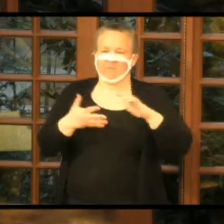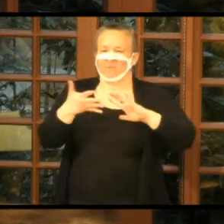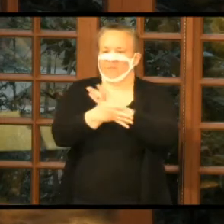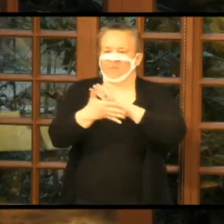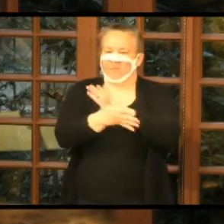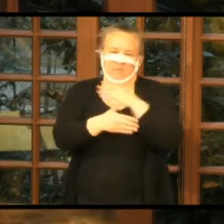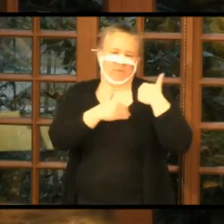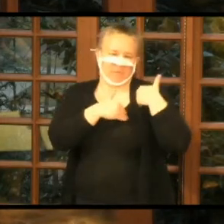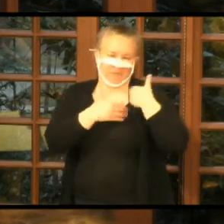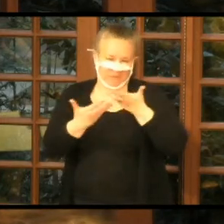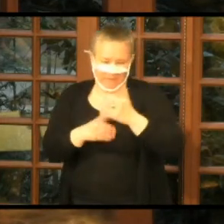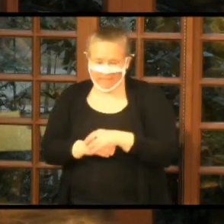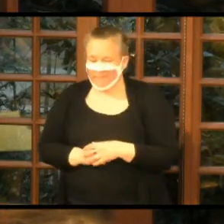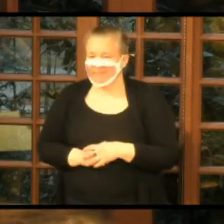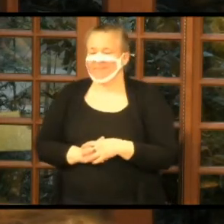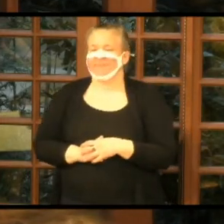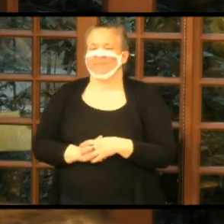responsibility.